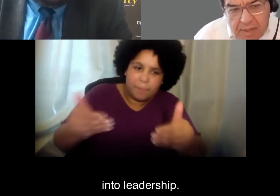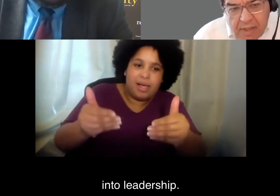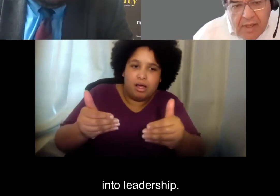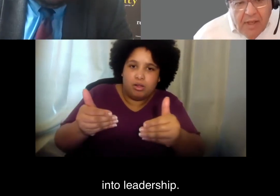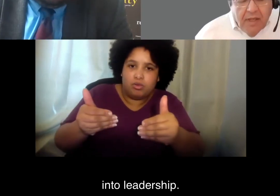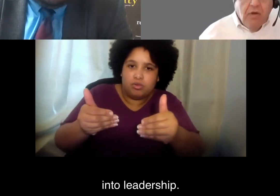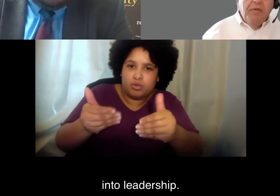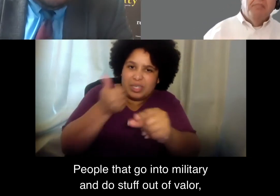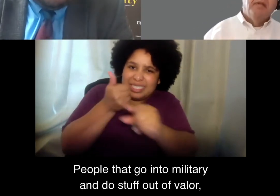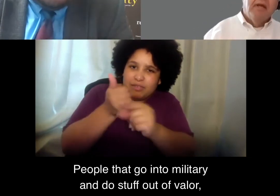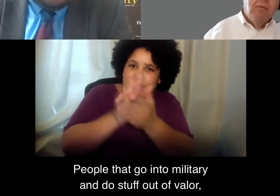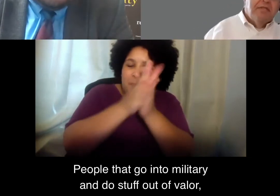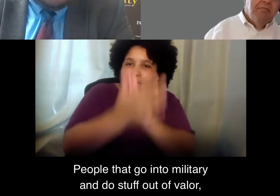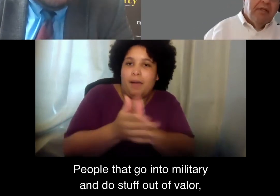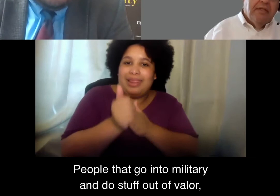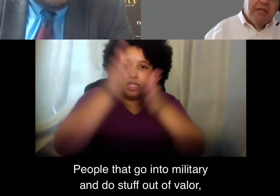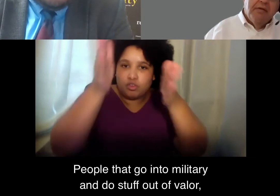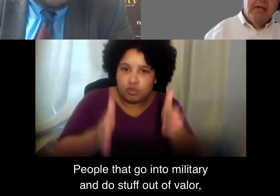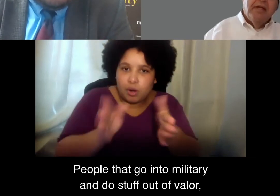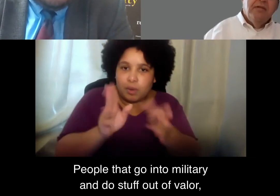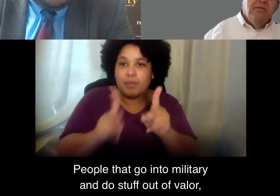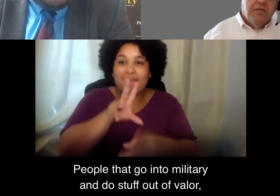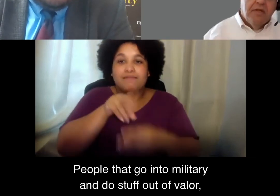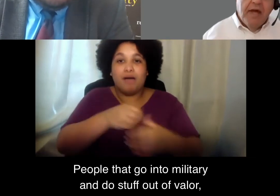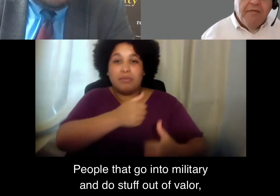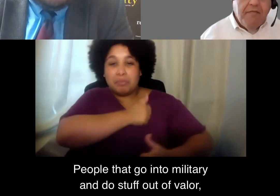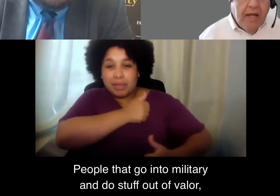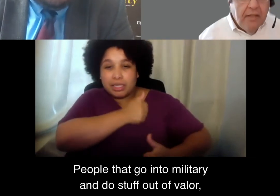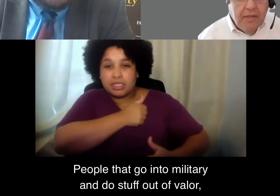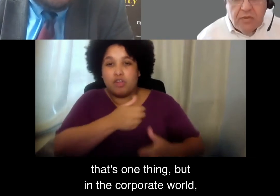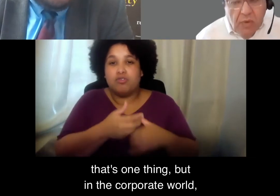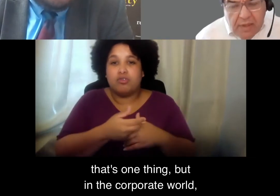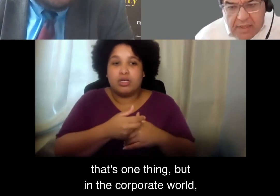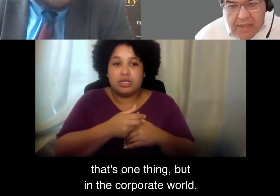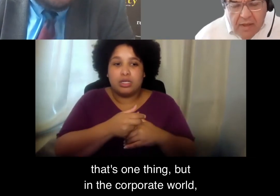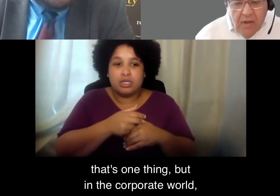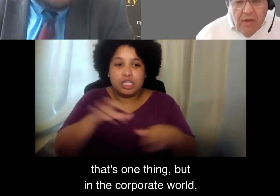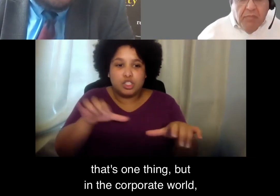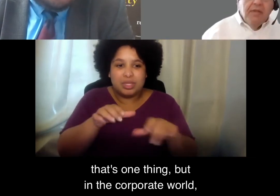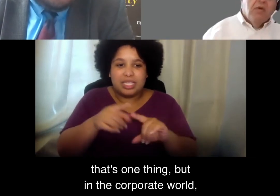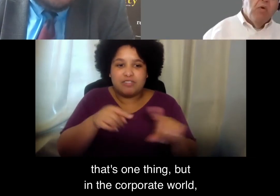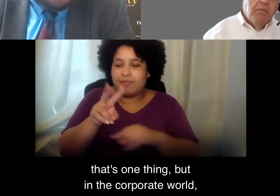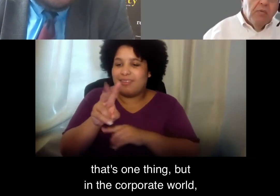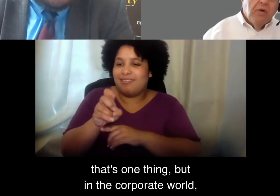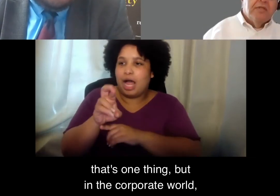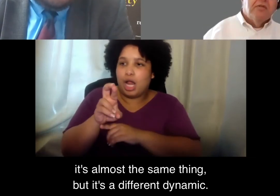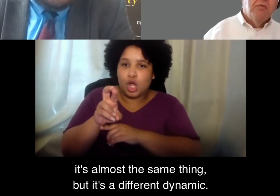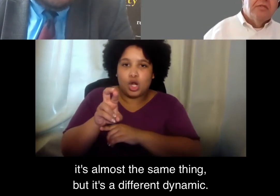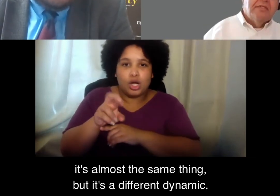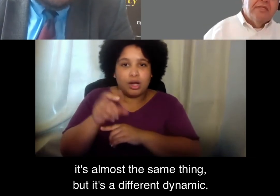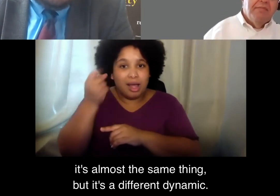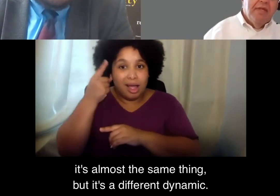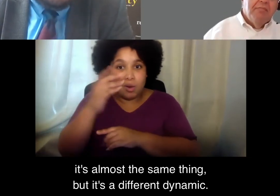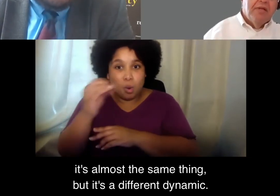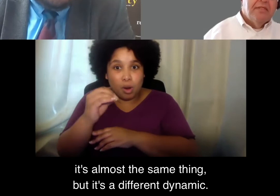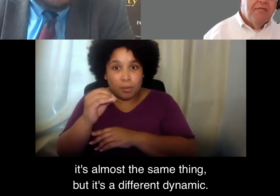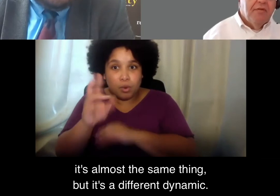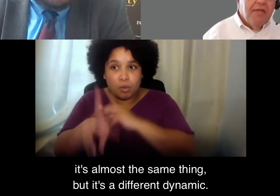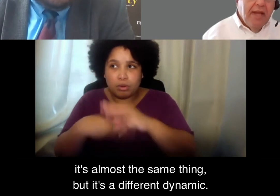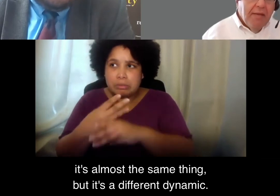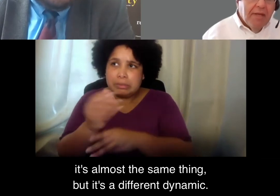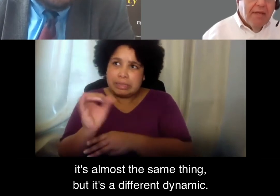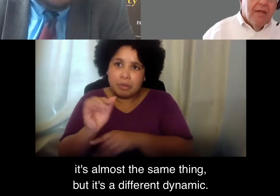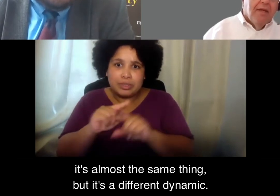leadership. People that go into military and do stuff out of valor, that's one thing. But in the corporate world, it's almost the same thing, but it's a